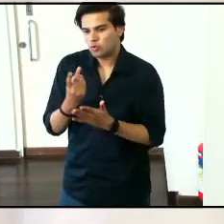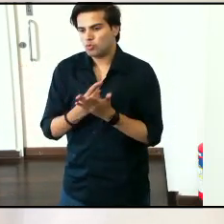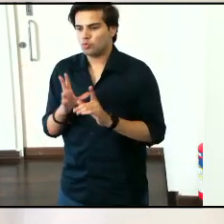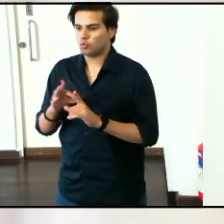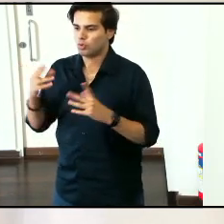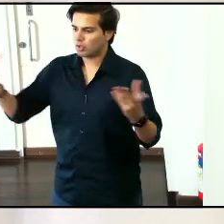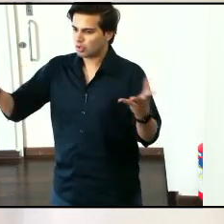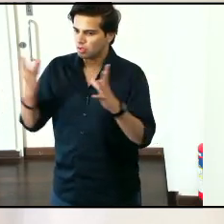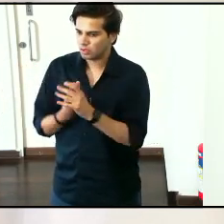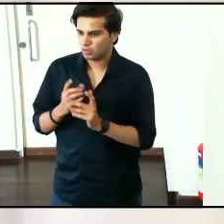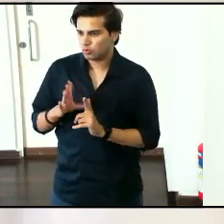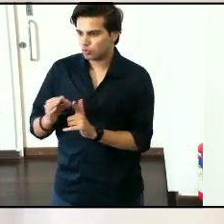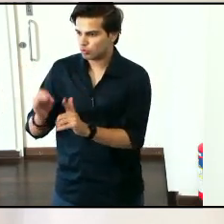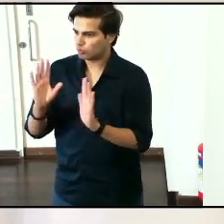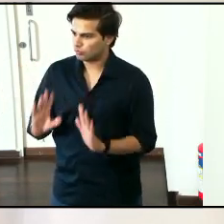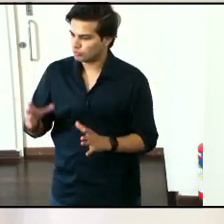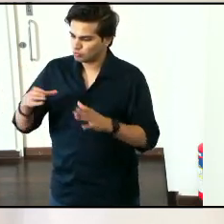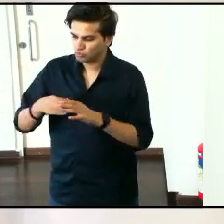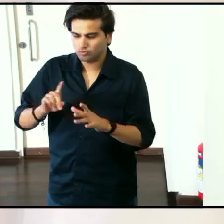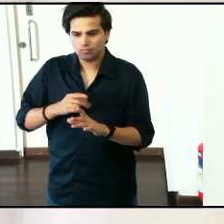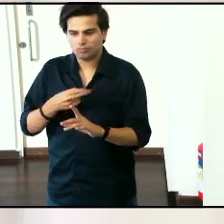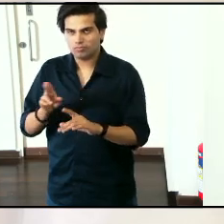something.